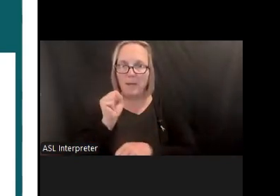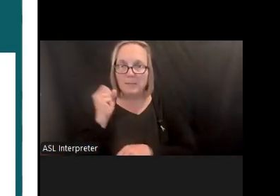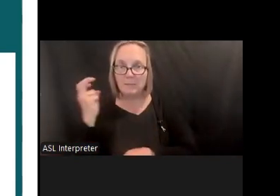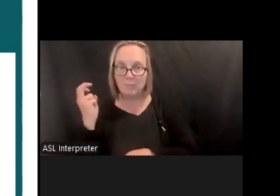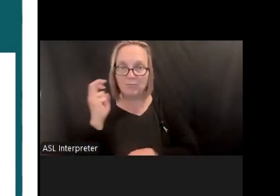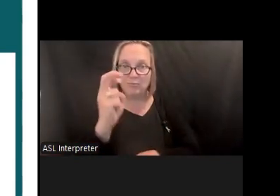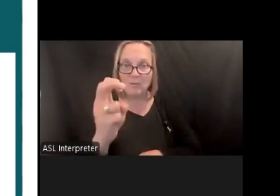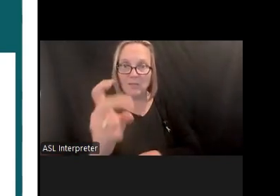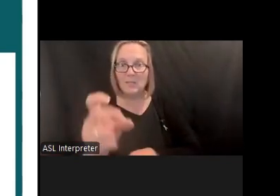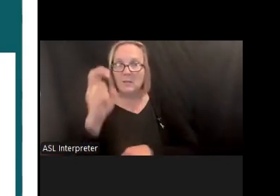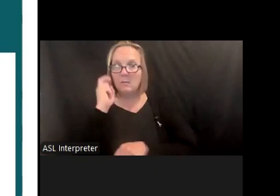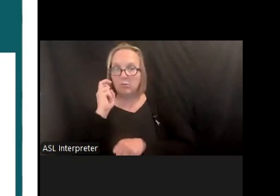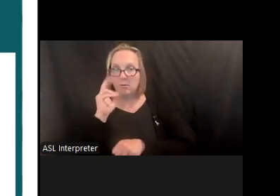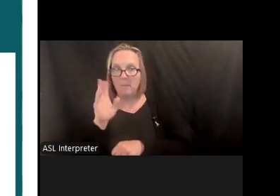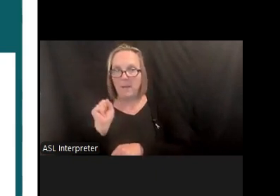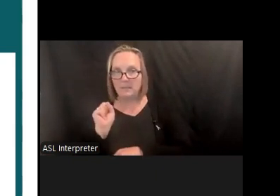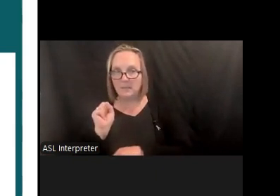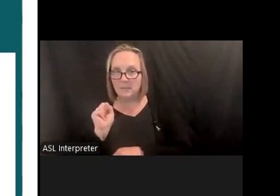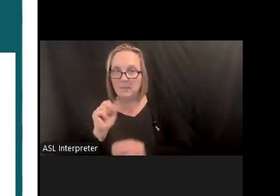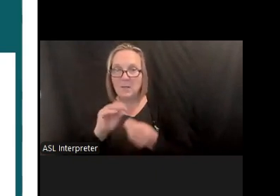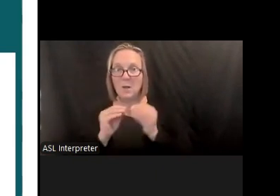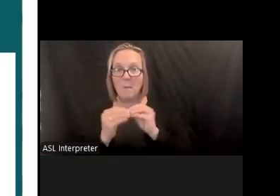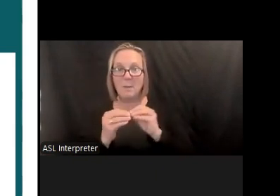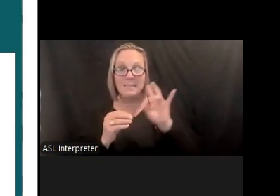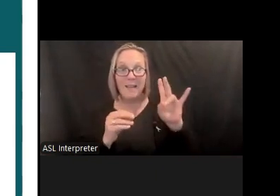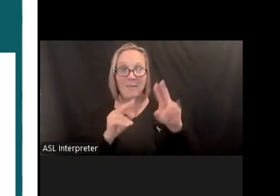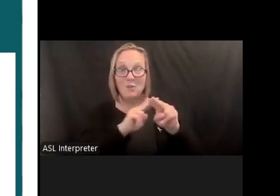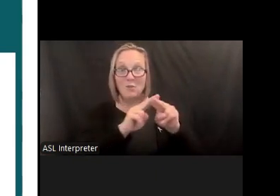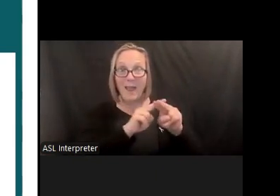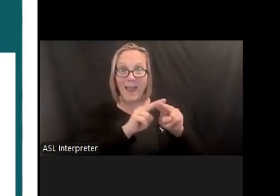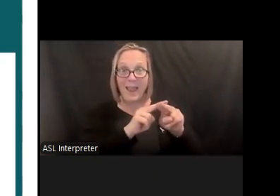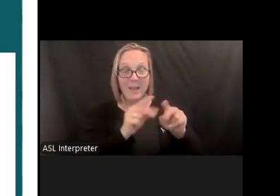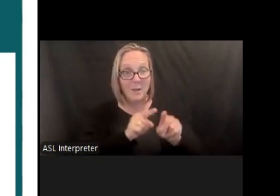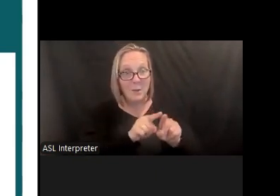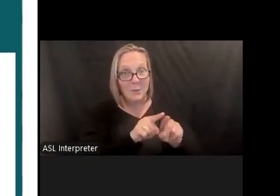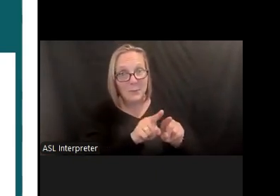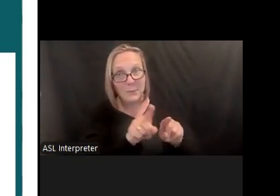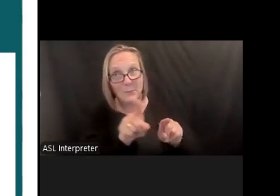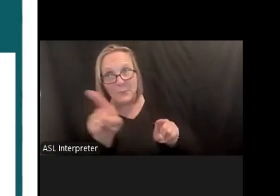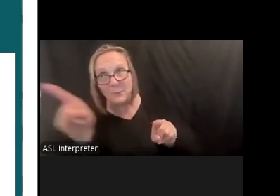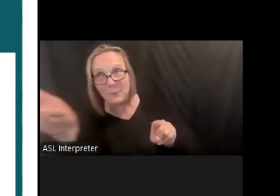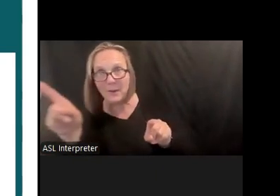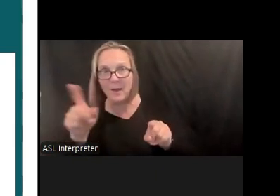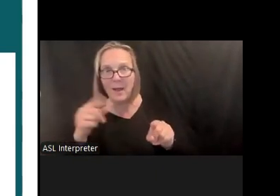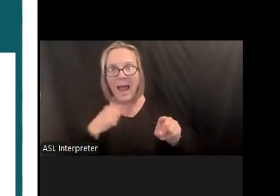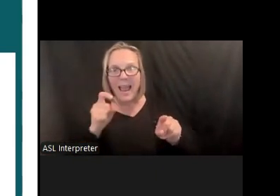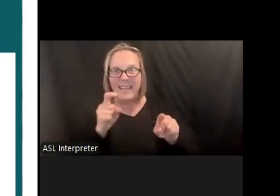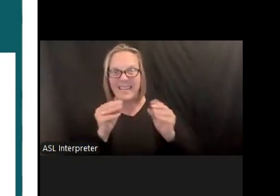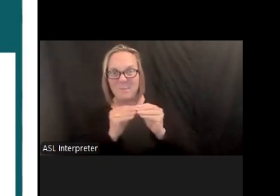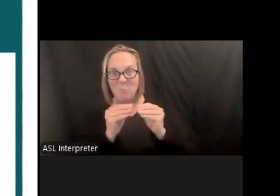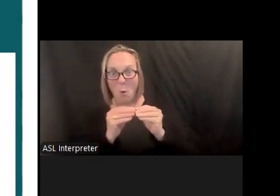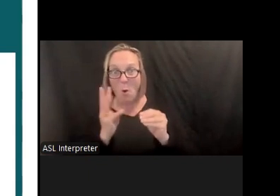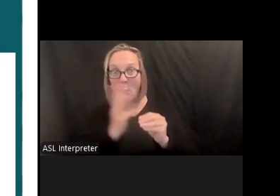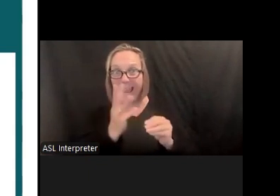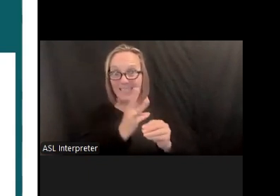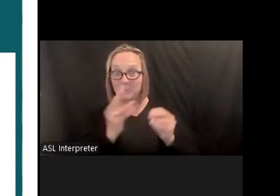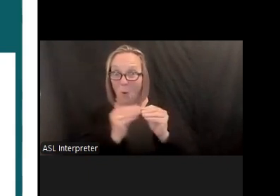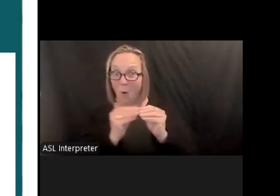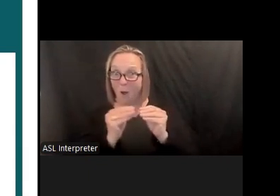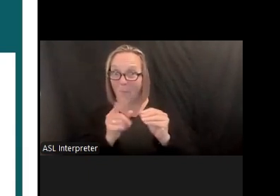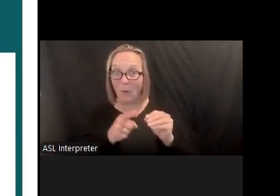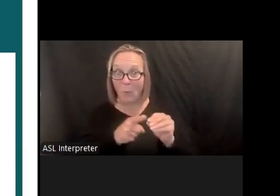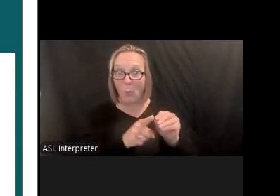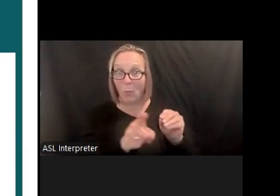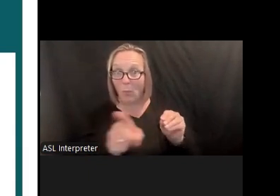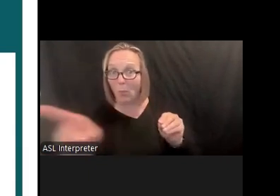journey. The number 7 train line veers away from the neighborhood just when you need it to go further west. There'll be no